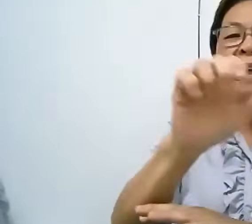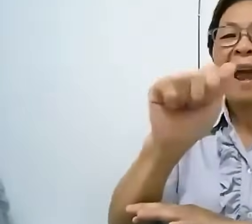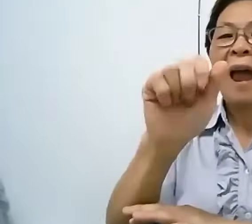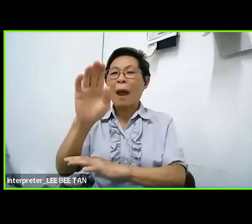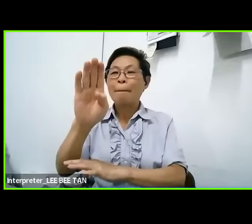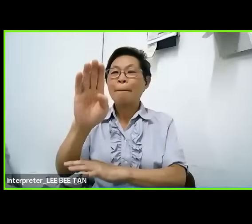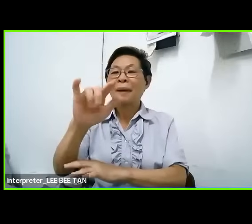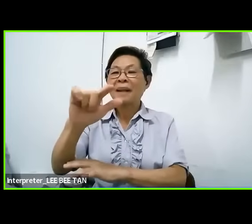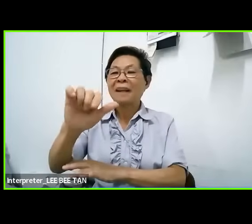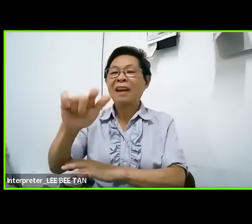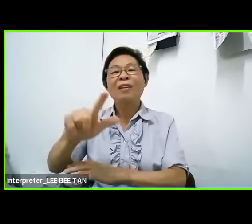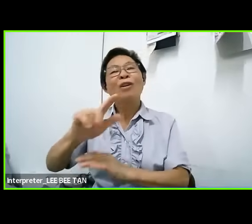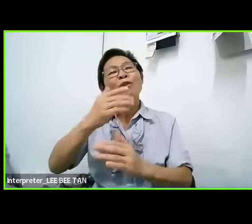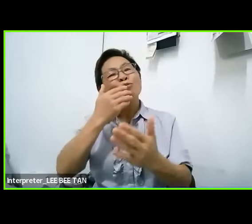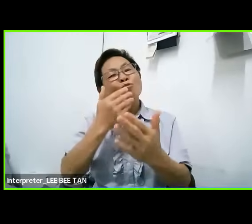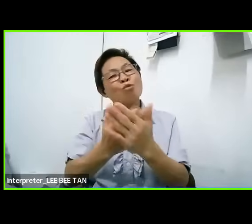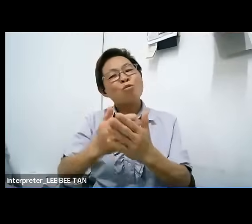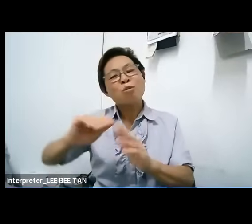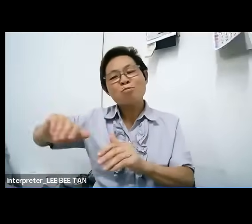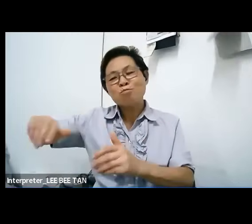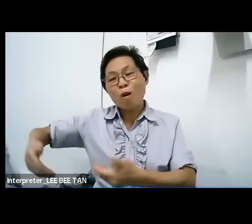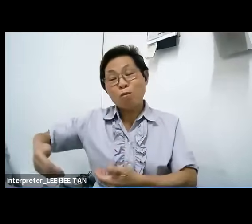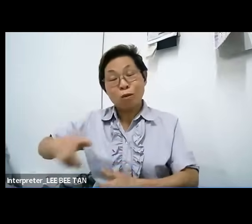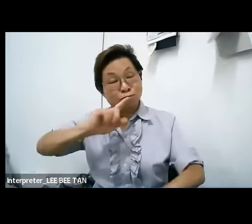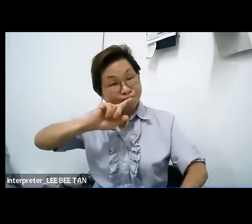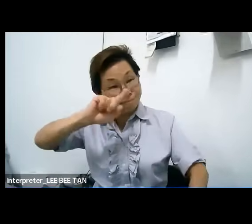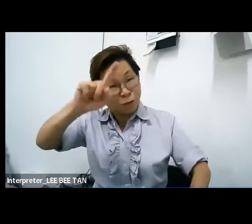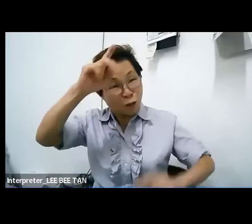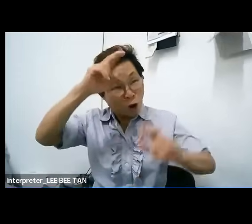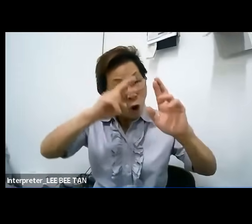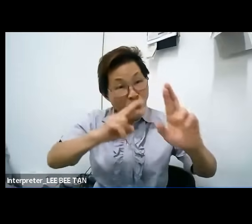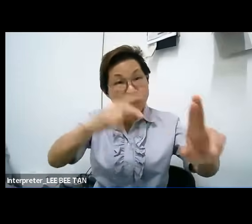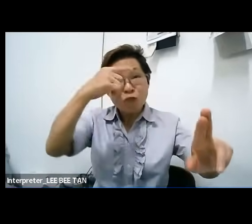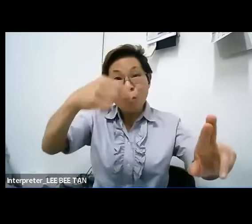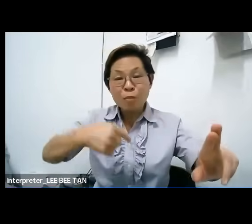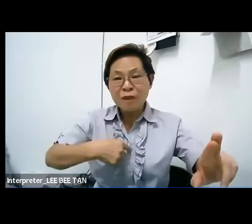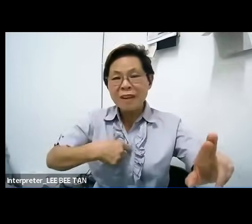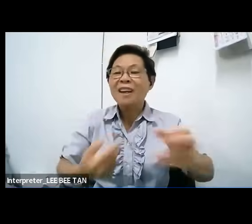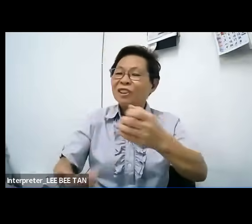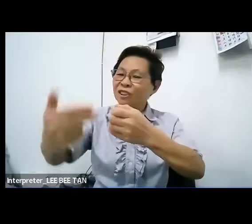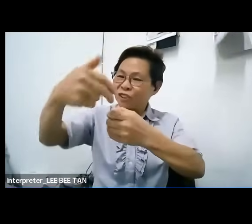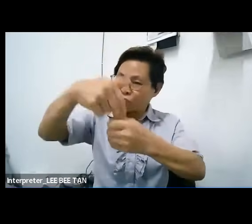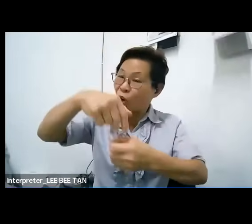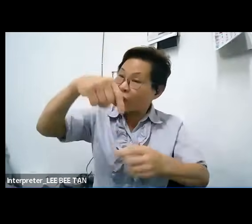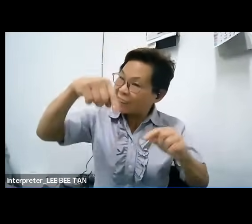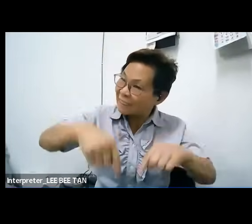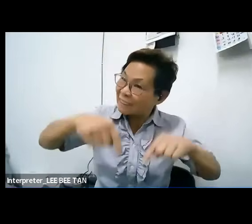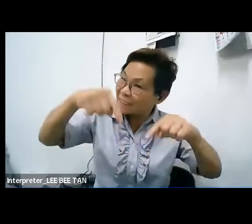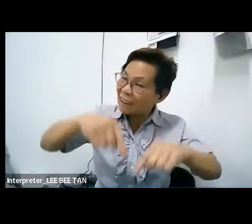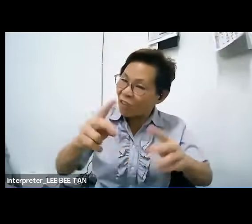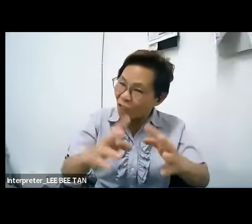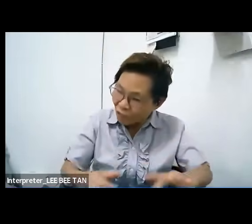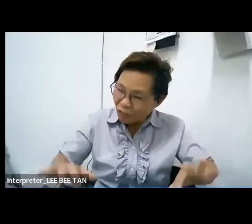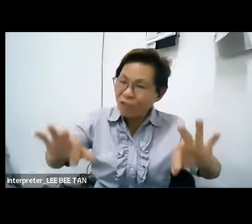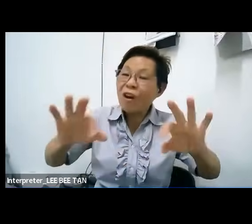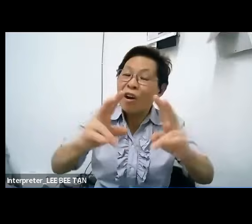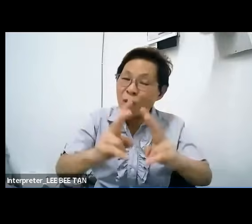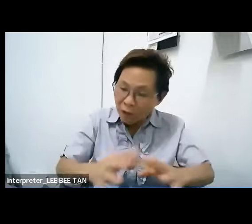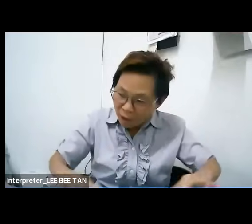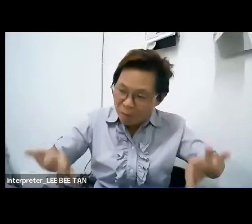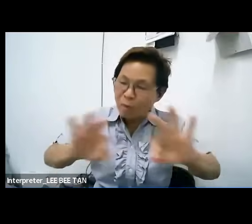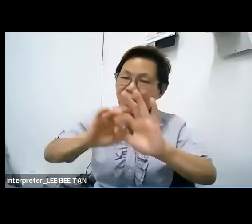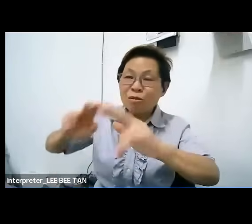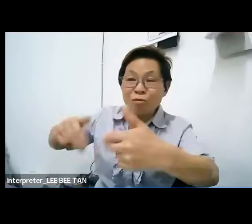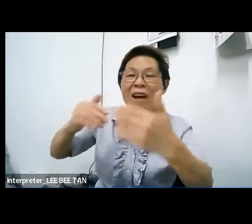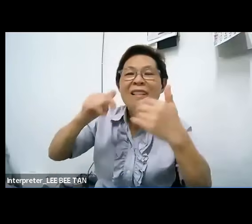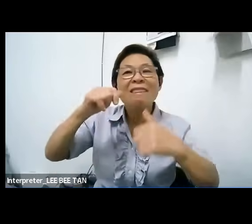kind introduction. It is truly an honor for me to be part of this very significant webinar. Ladies and